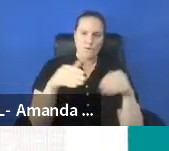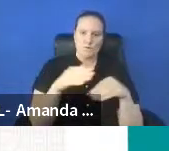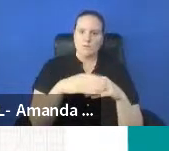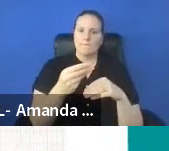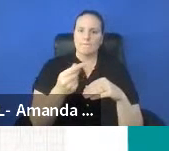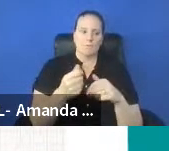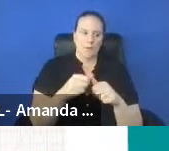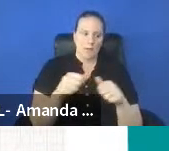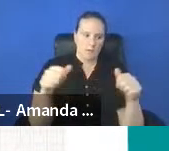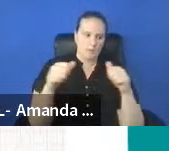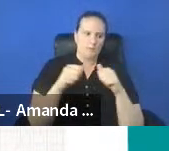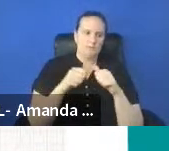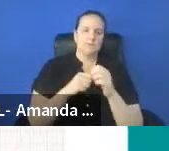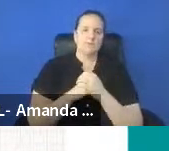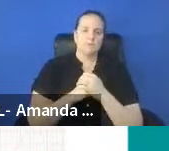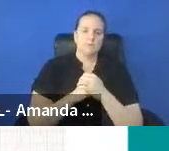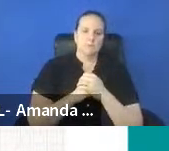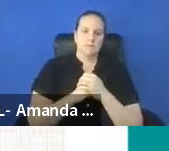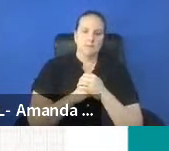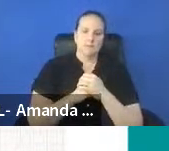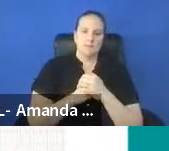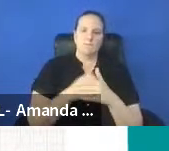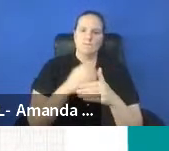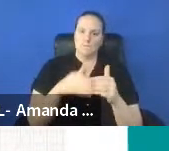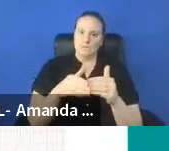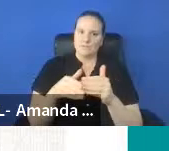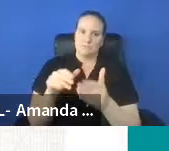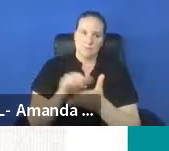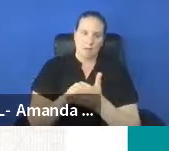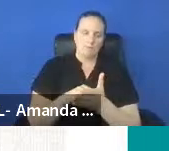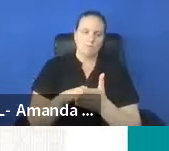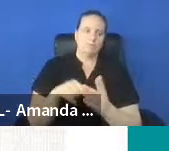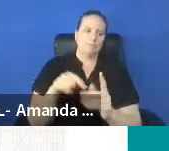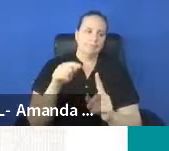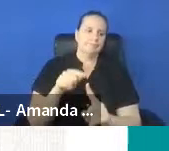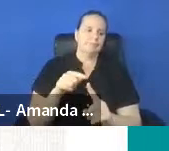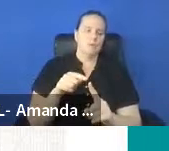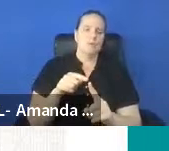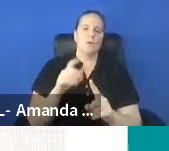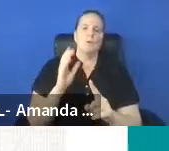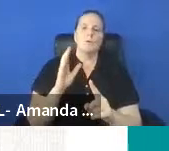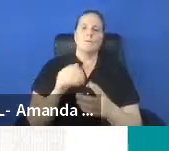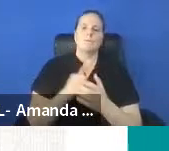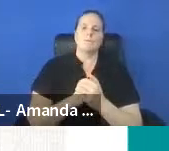and get those done thoroughly. We will